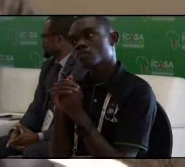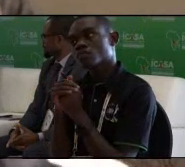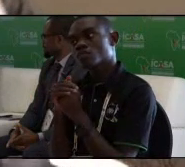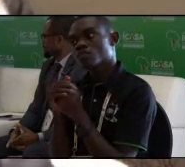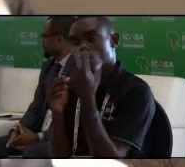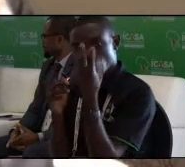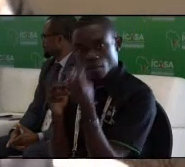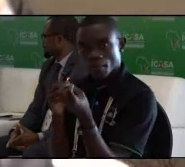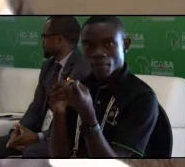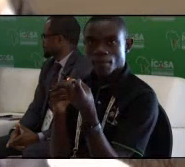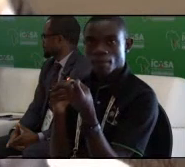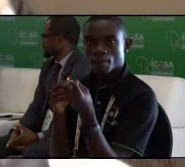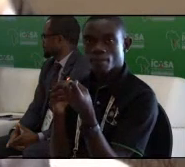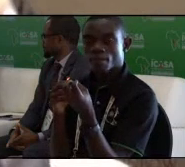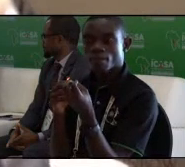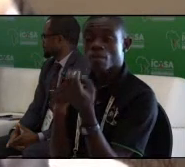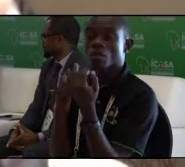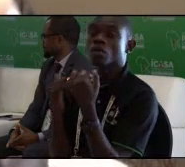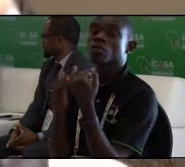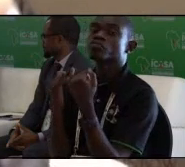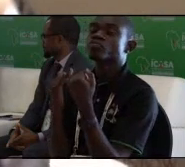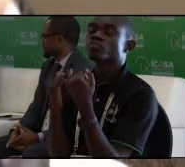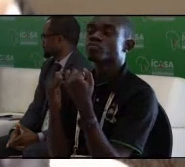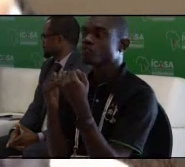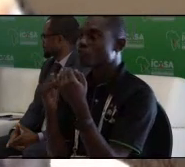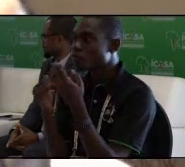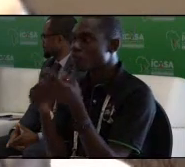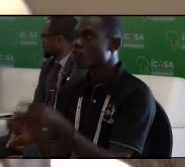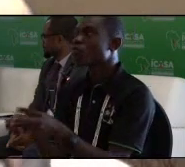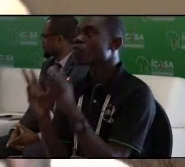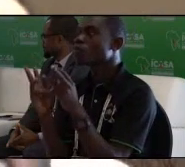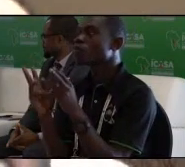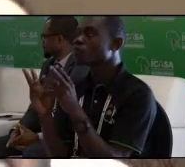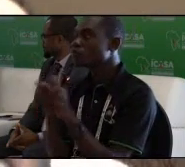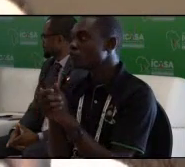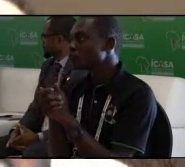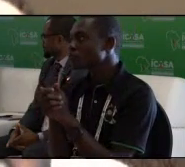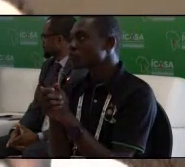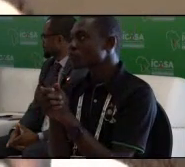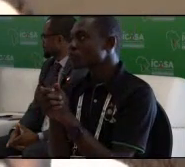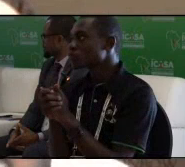integrate or have a component of implementation science, so that as we